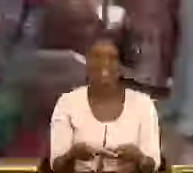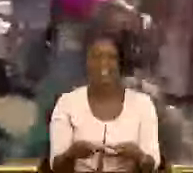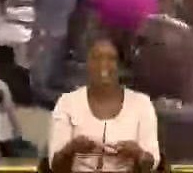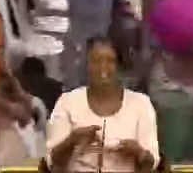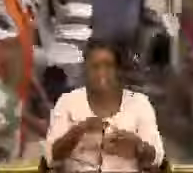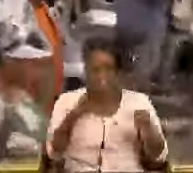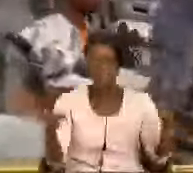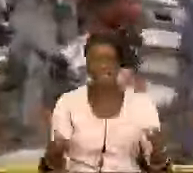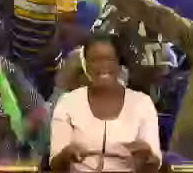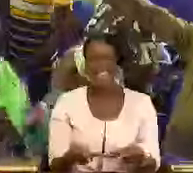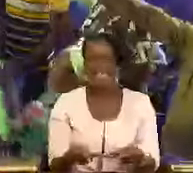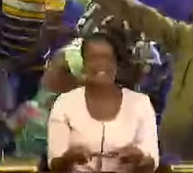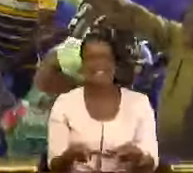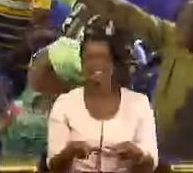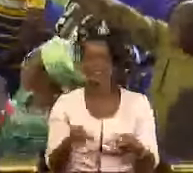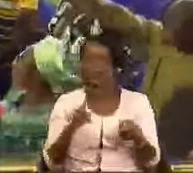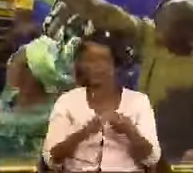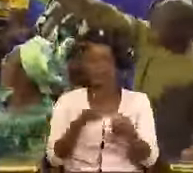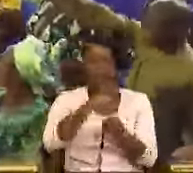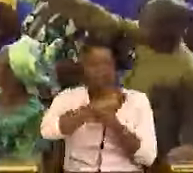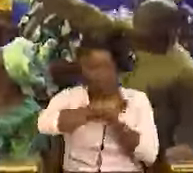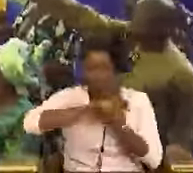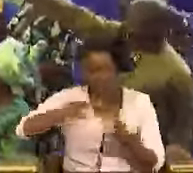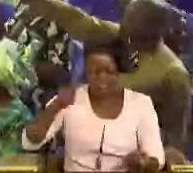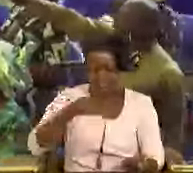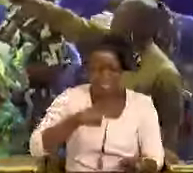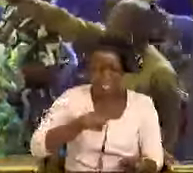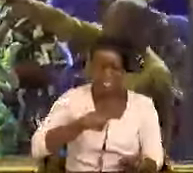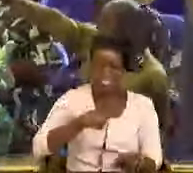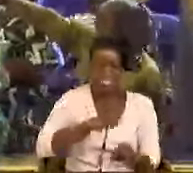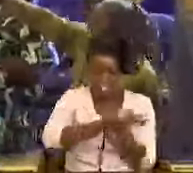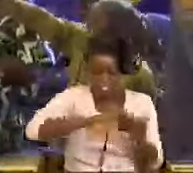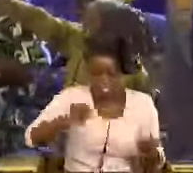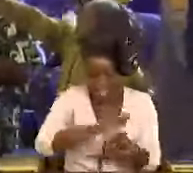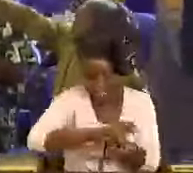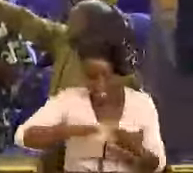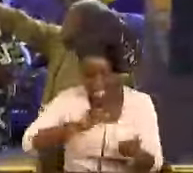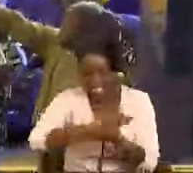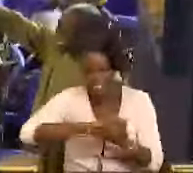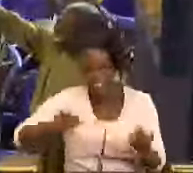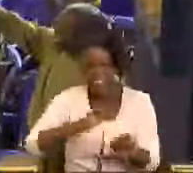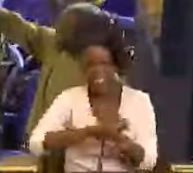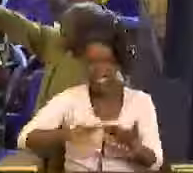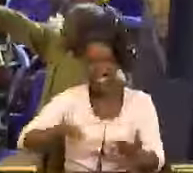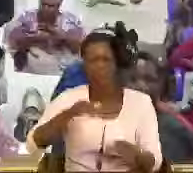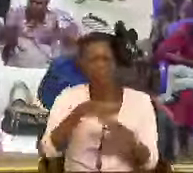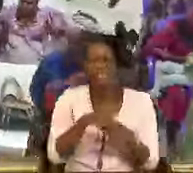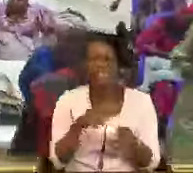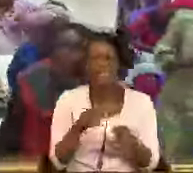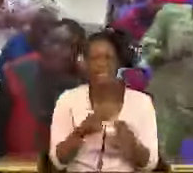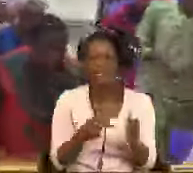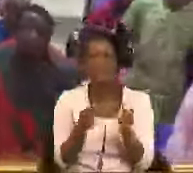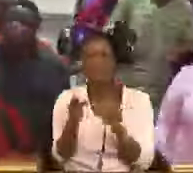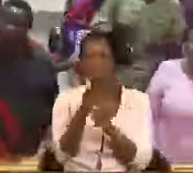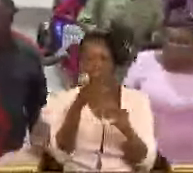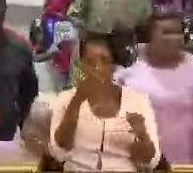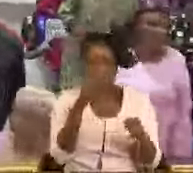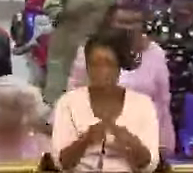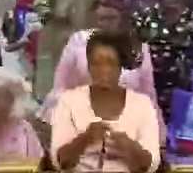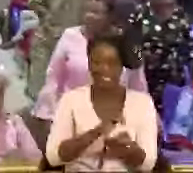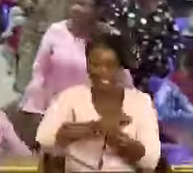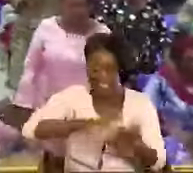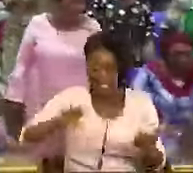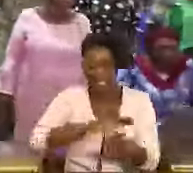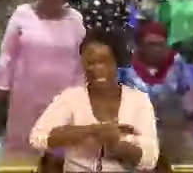rest strategizing repositioning themselves to destroy me